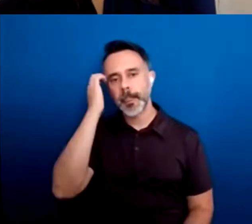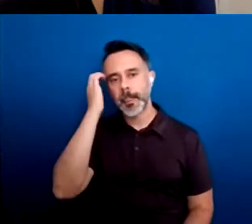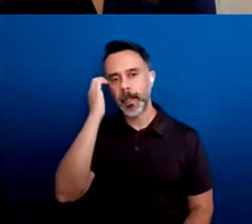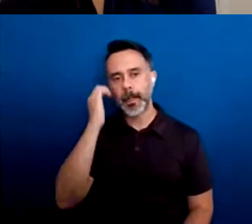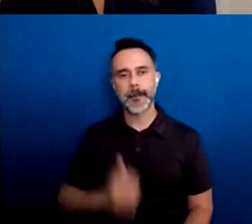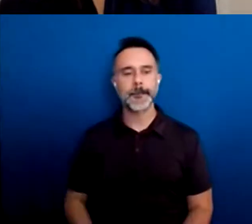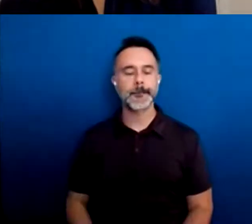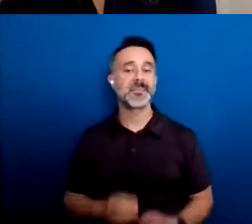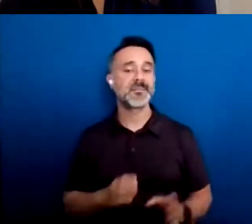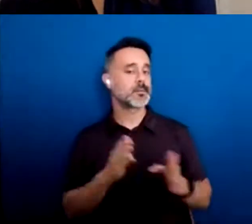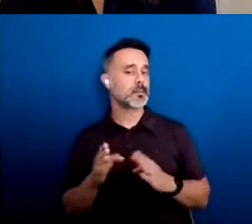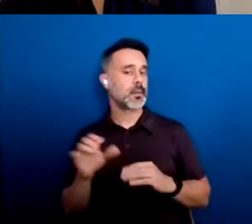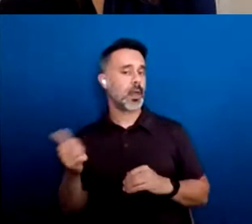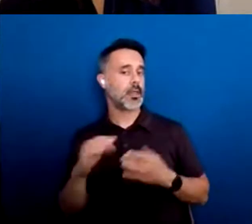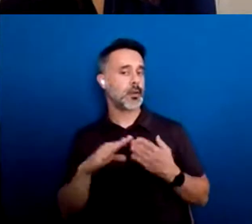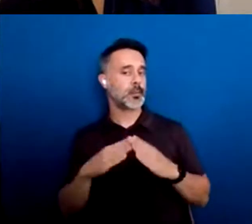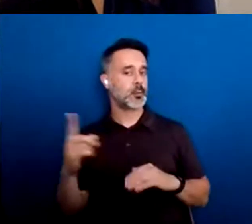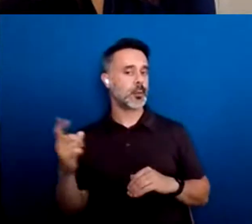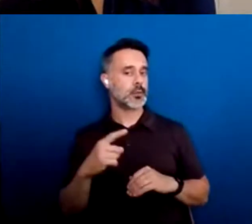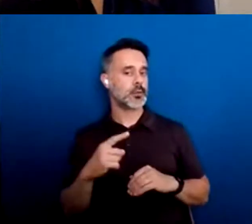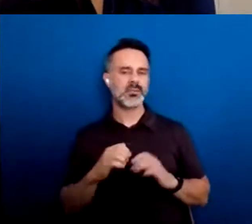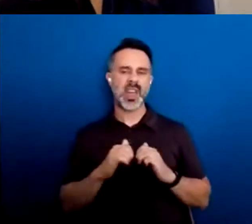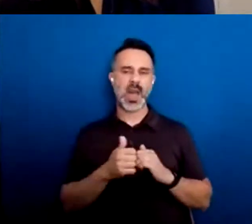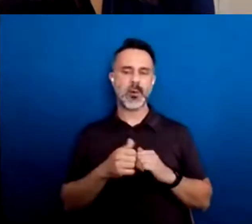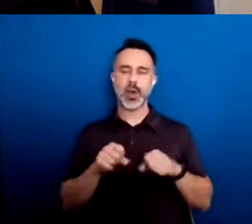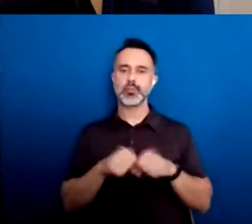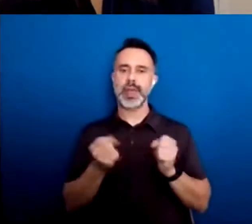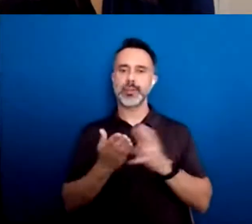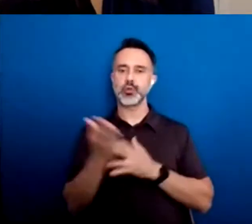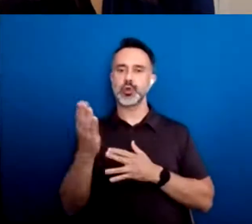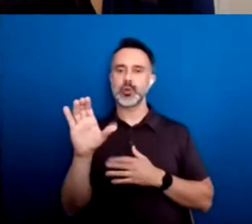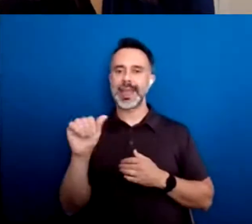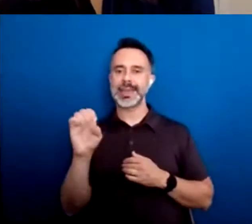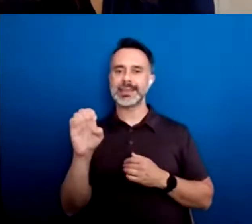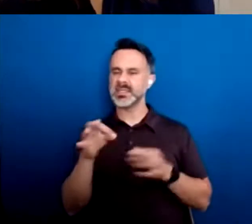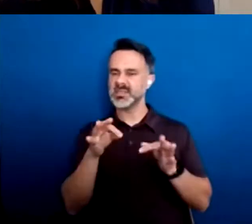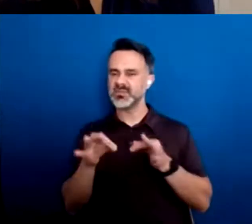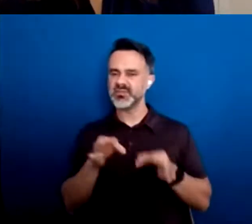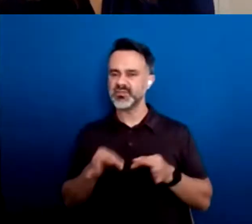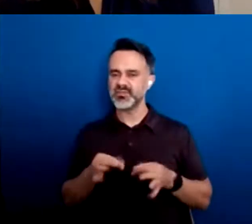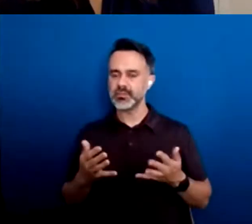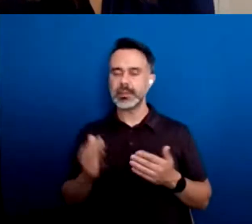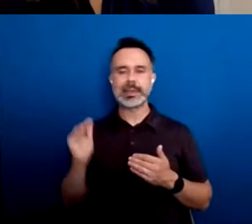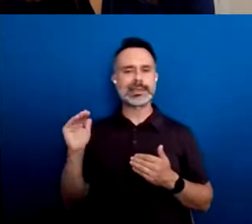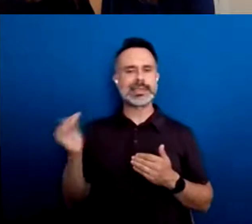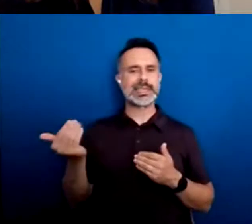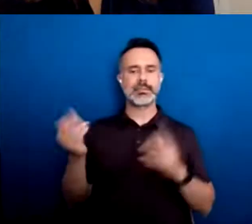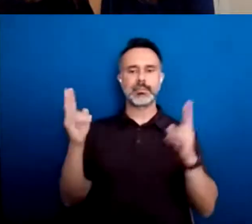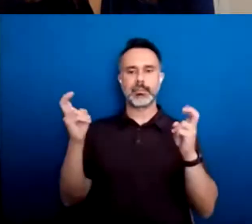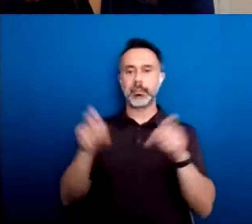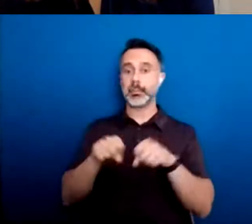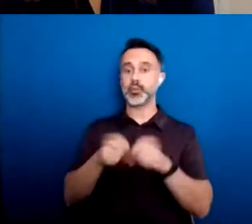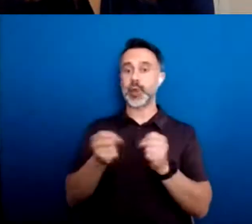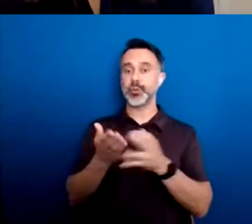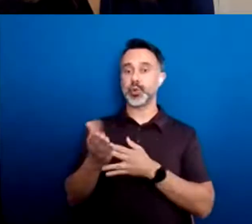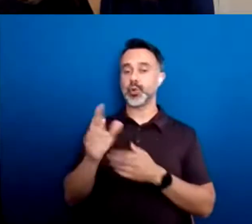Another community member asks, how are breakthrough cases being defined? It seems like there's considered a breakthrough if someone tests positive, but if